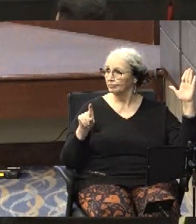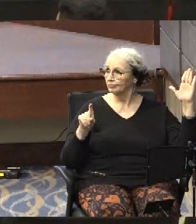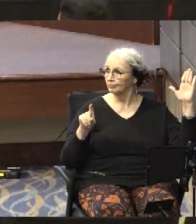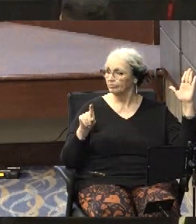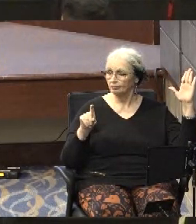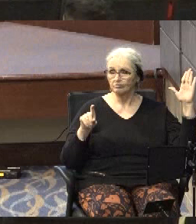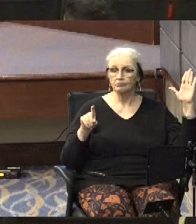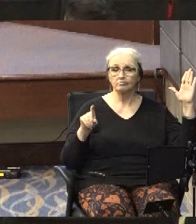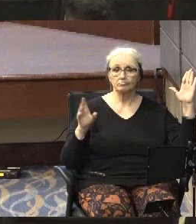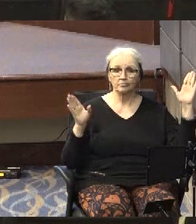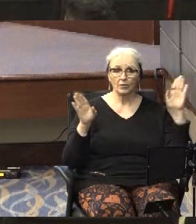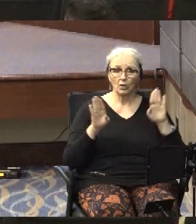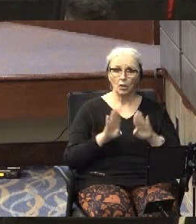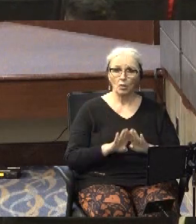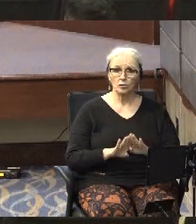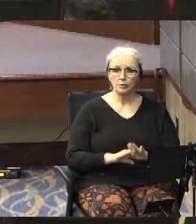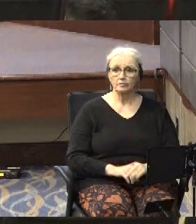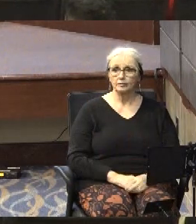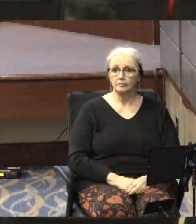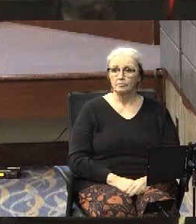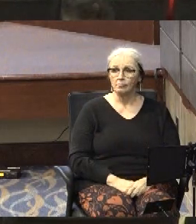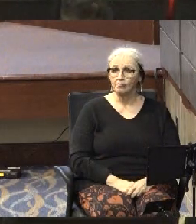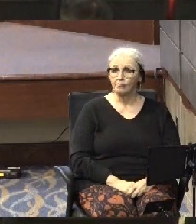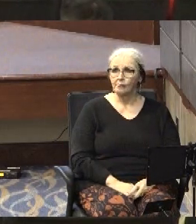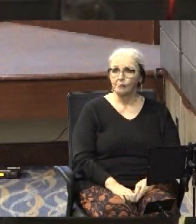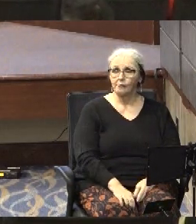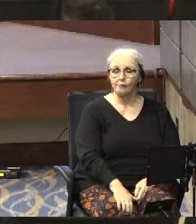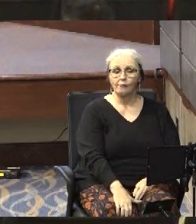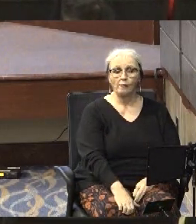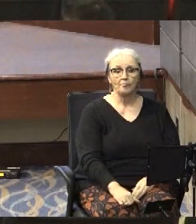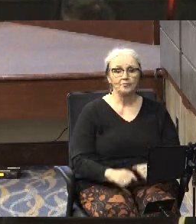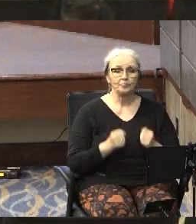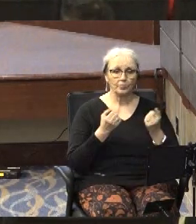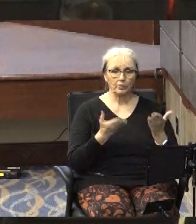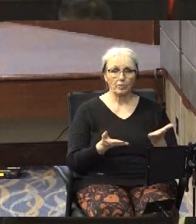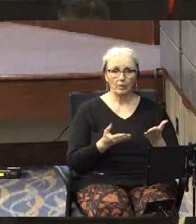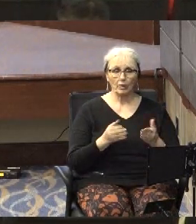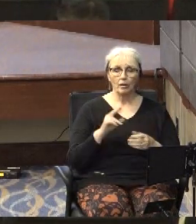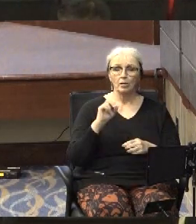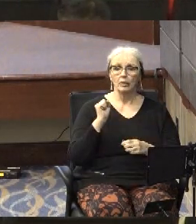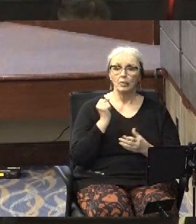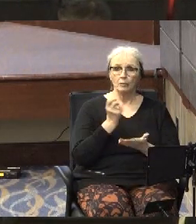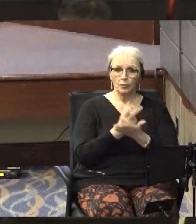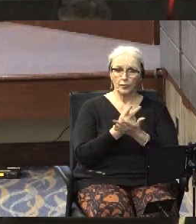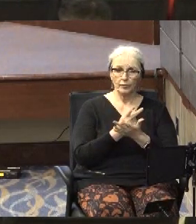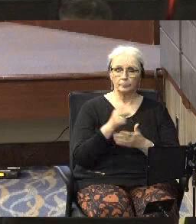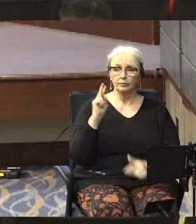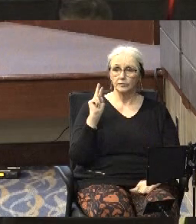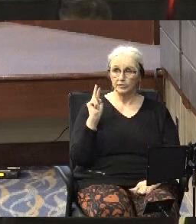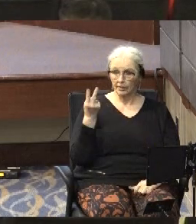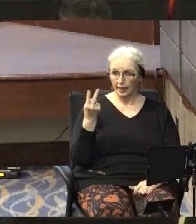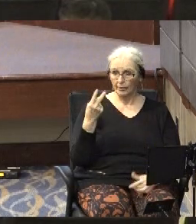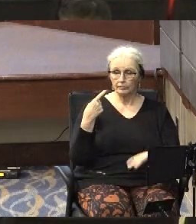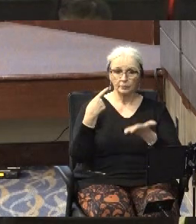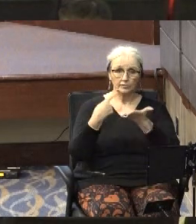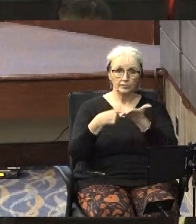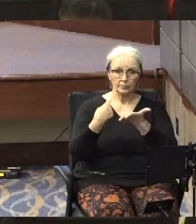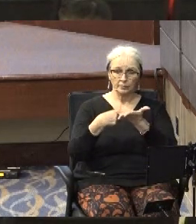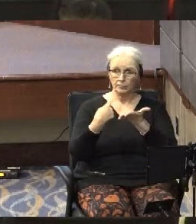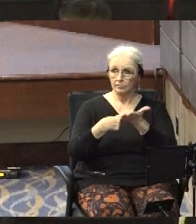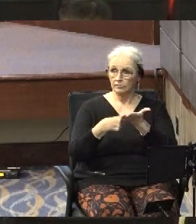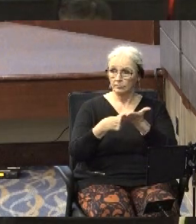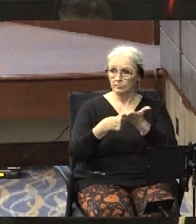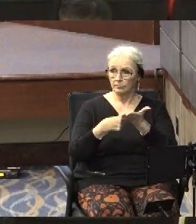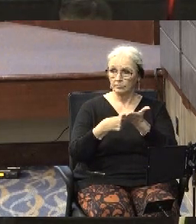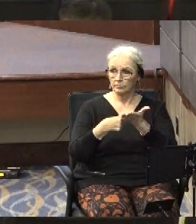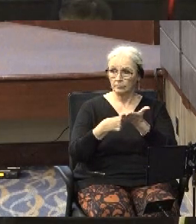All right, we'll close the public hearing. Do we have a motion? I'll move for approval. Second. Got a motion and a second. Any discussion?